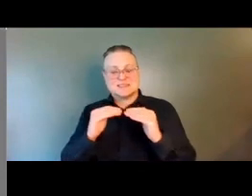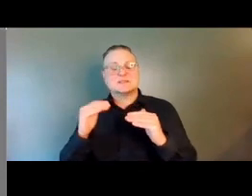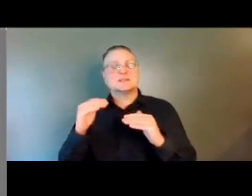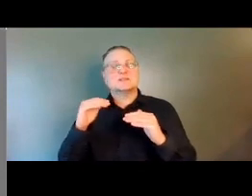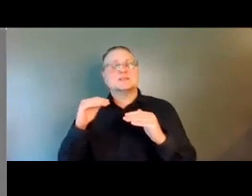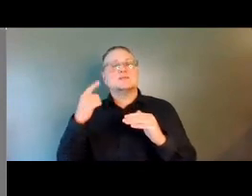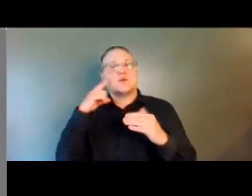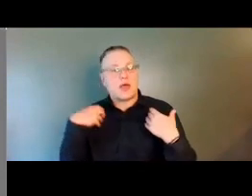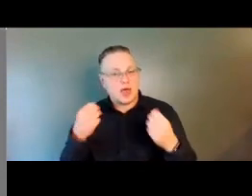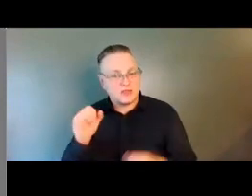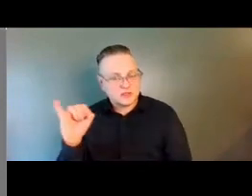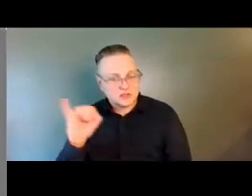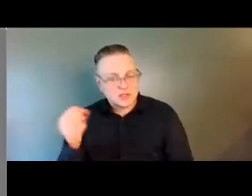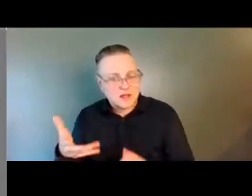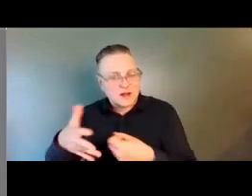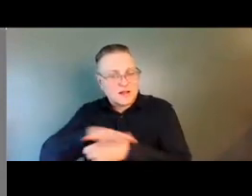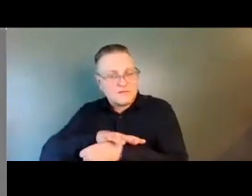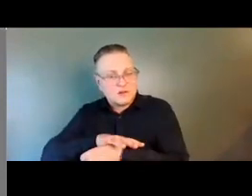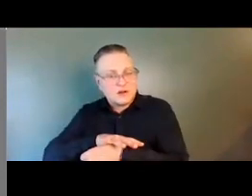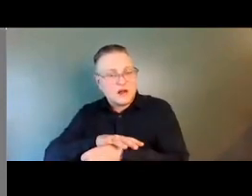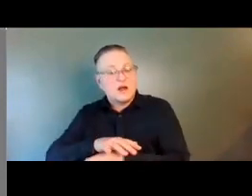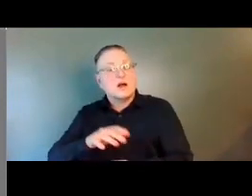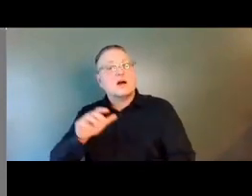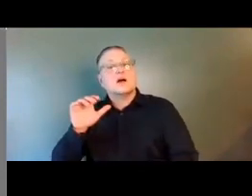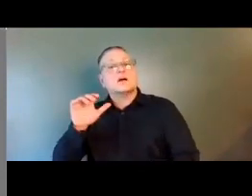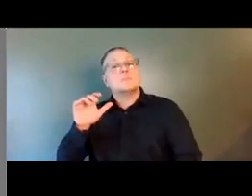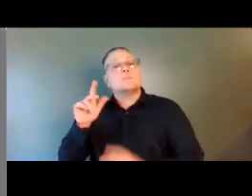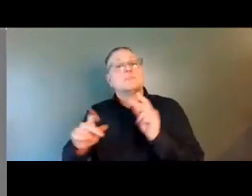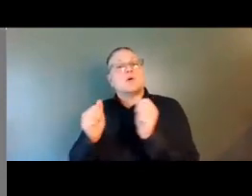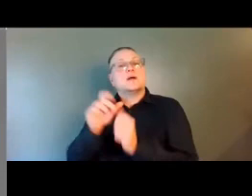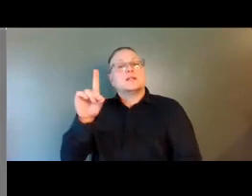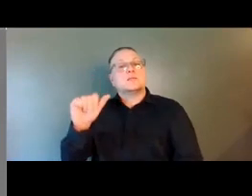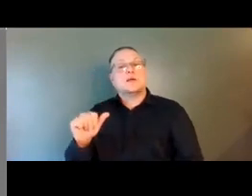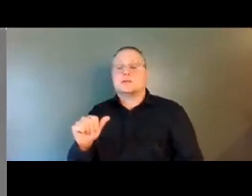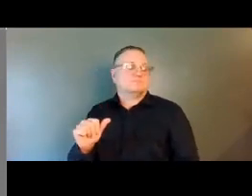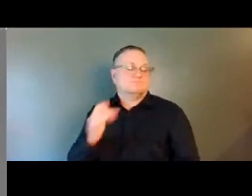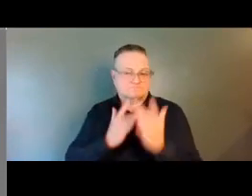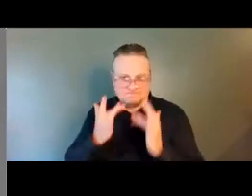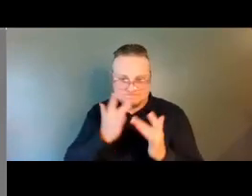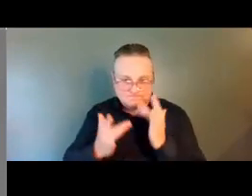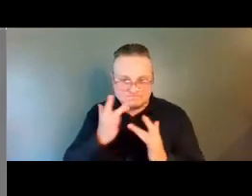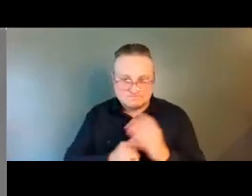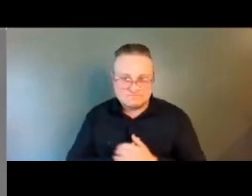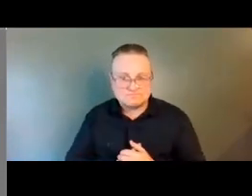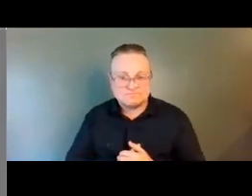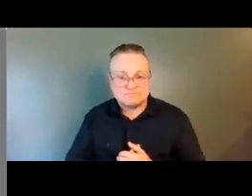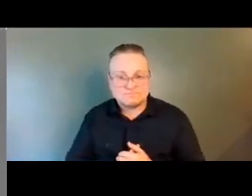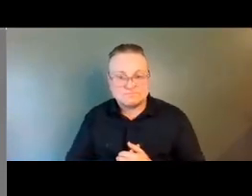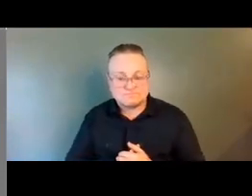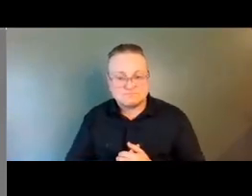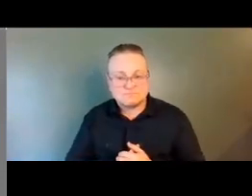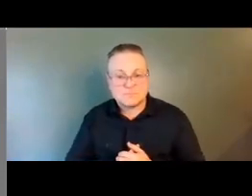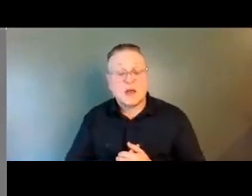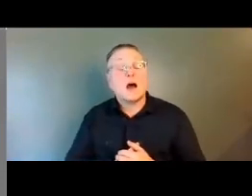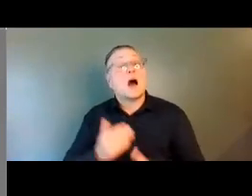and low accessibility to many other resources and life needs. I also witnessed how disability and poverty